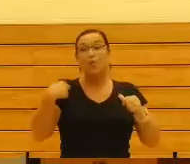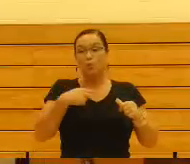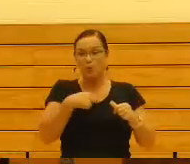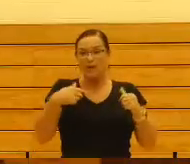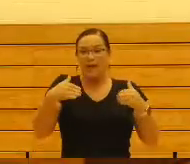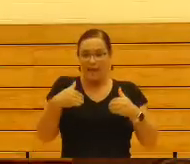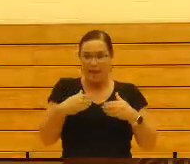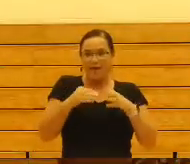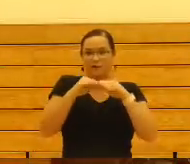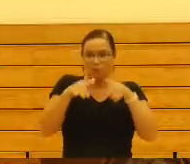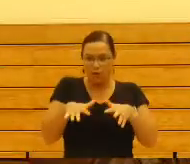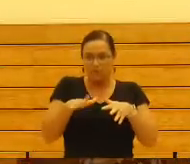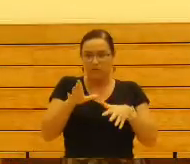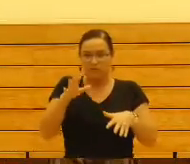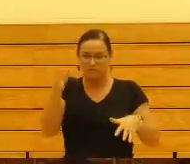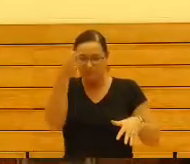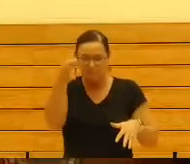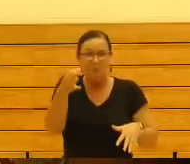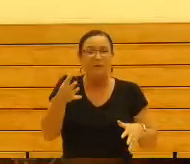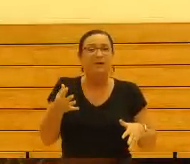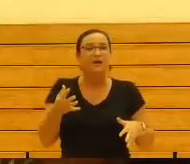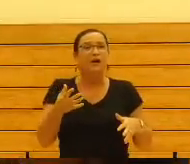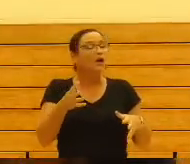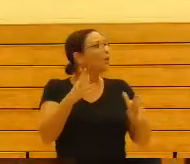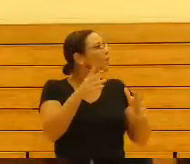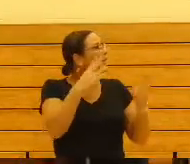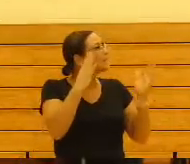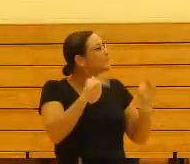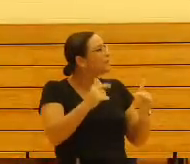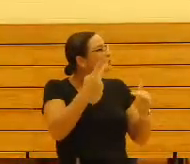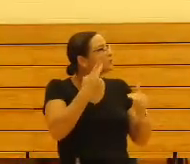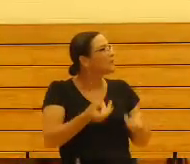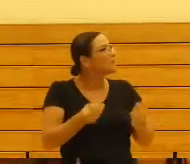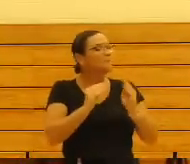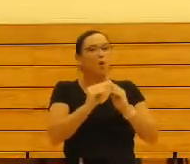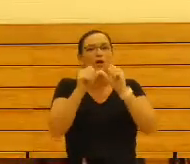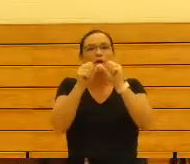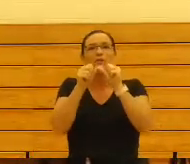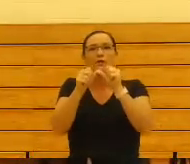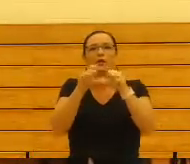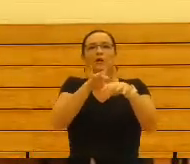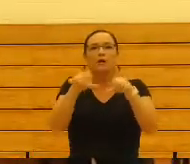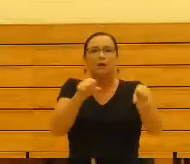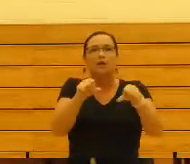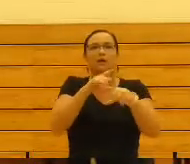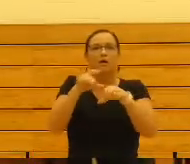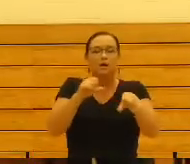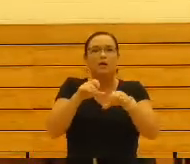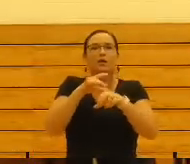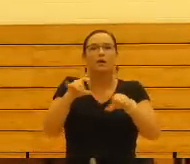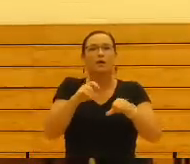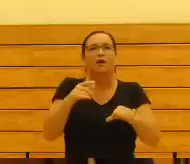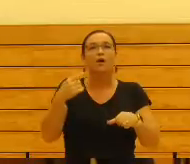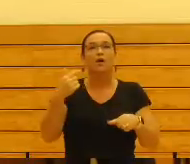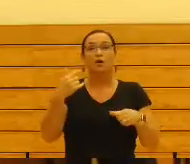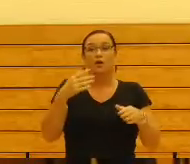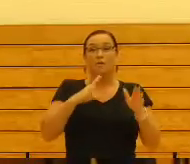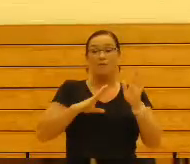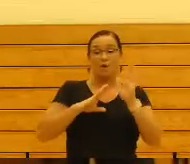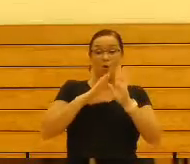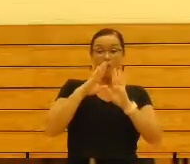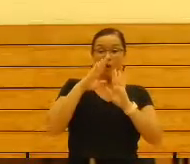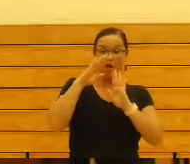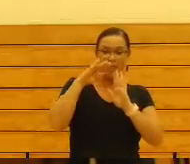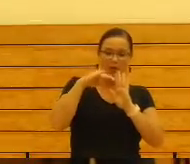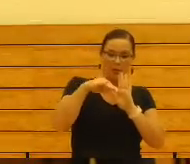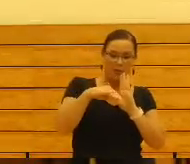see more consistent and persistent seismicity. Instead of now, the earthquakes have kind of rolled off. We expect that to just keep